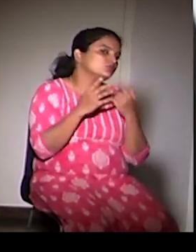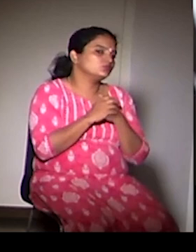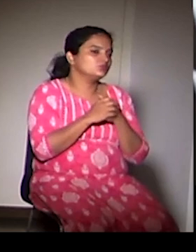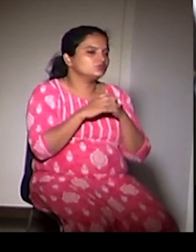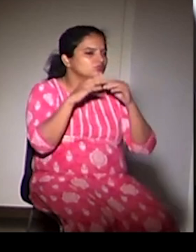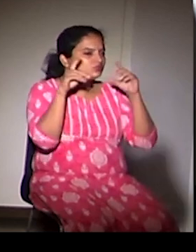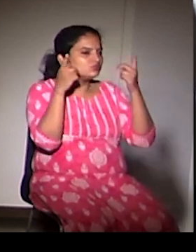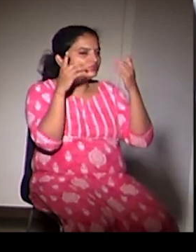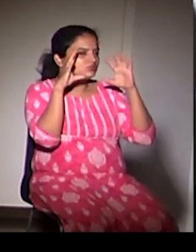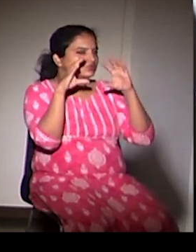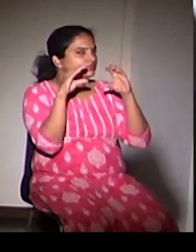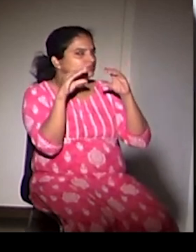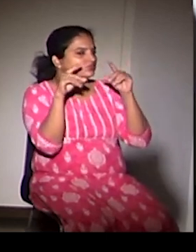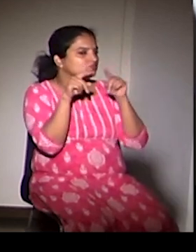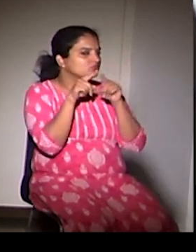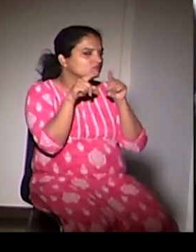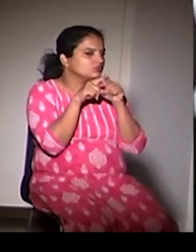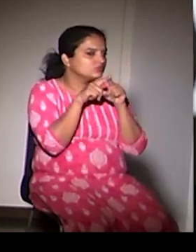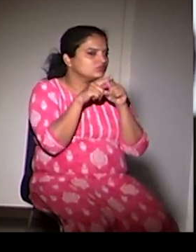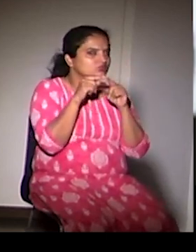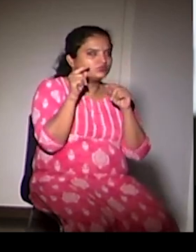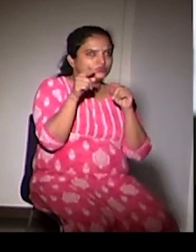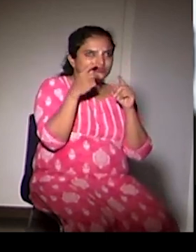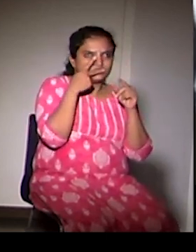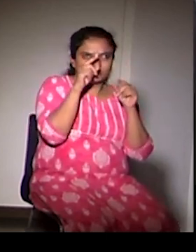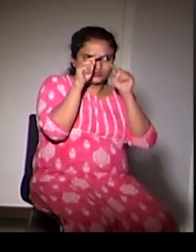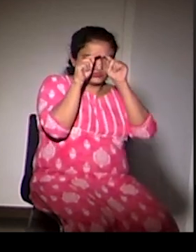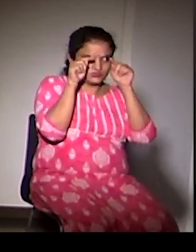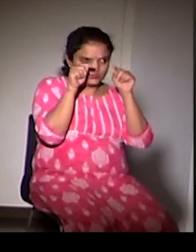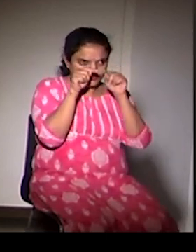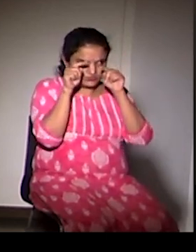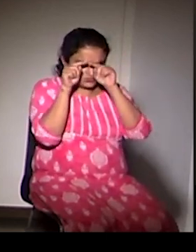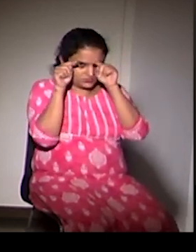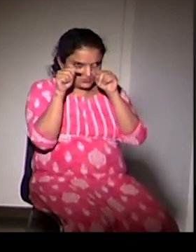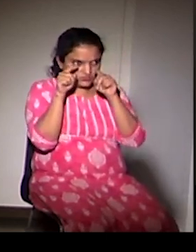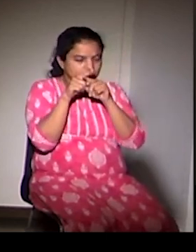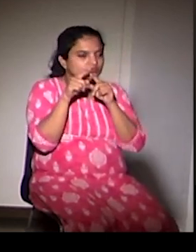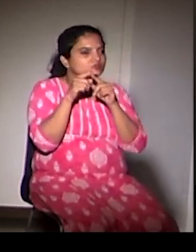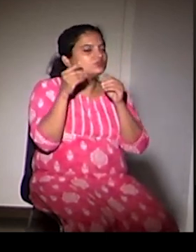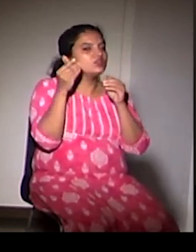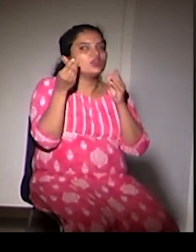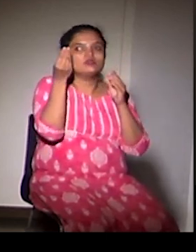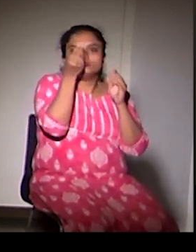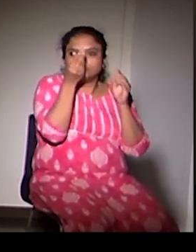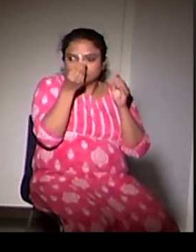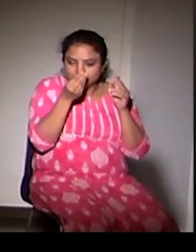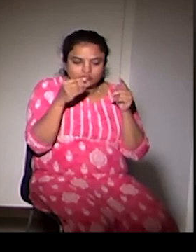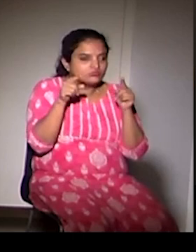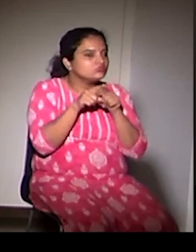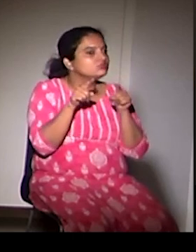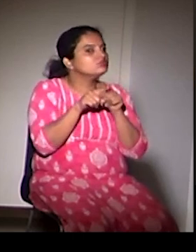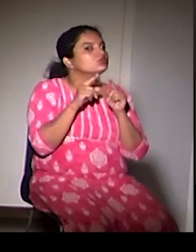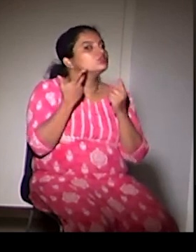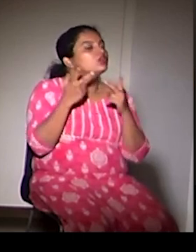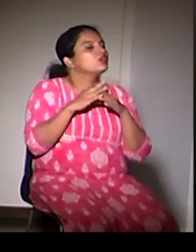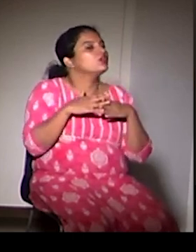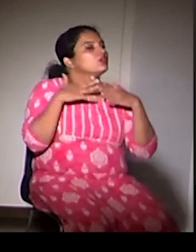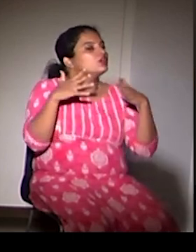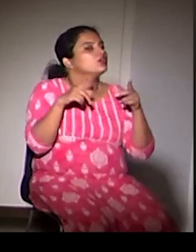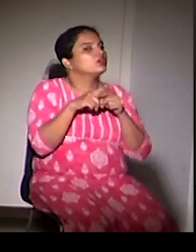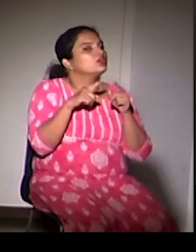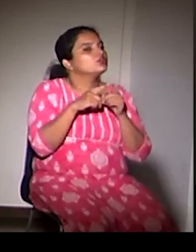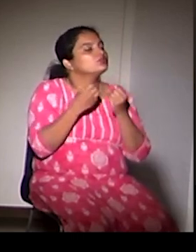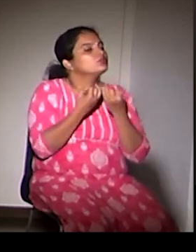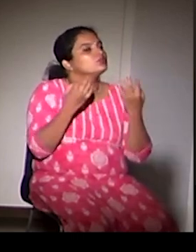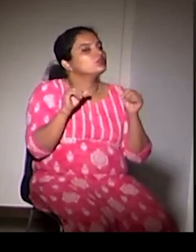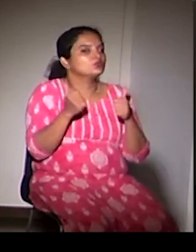small amounts of tile inlay to decorate the walls, but it's very much one of many types